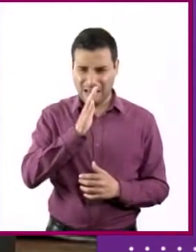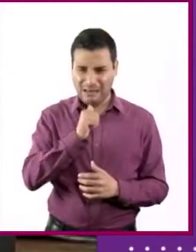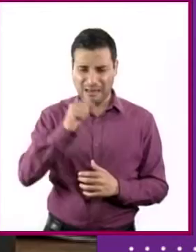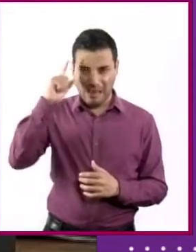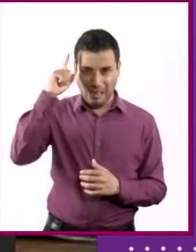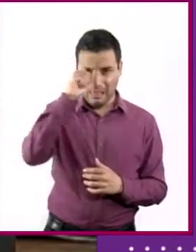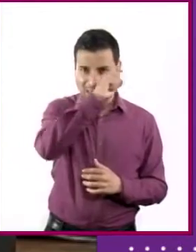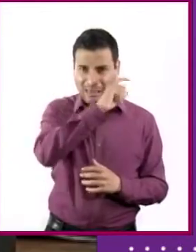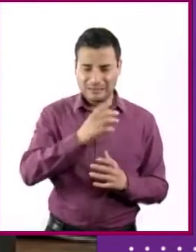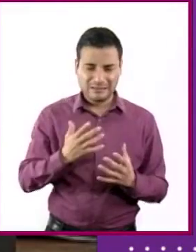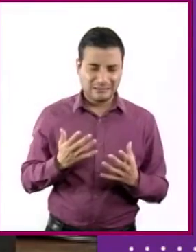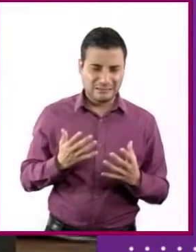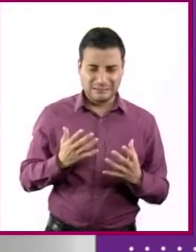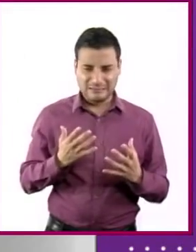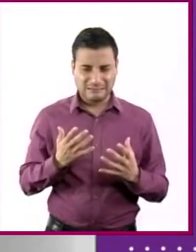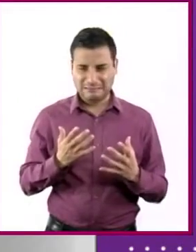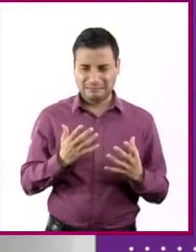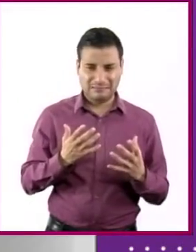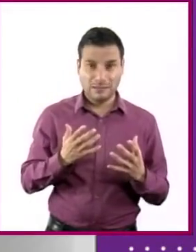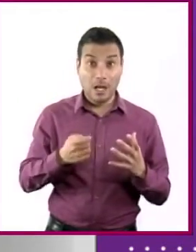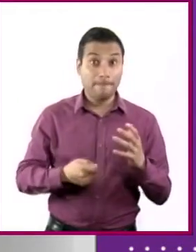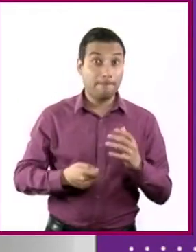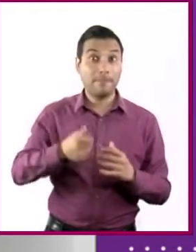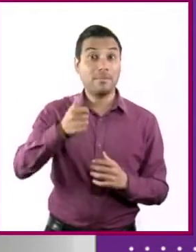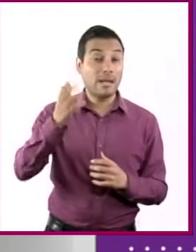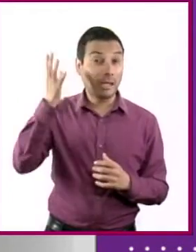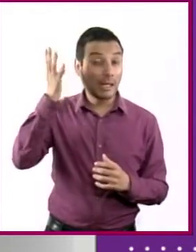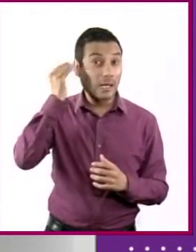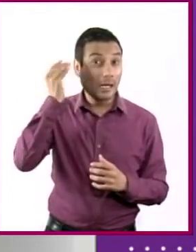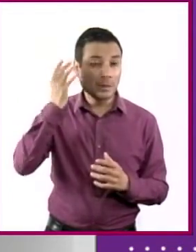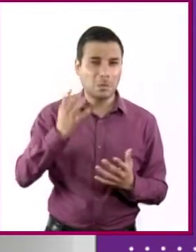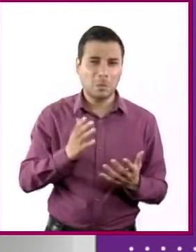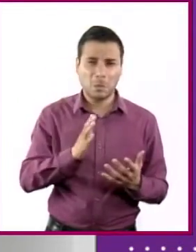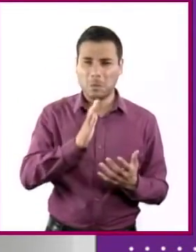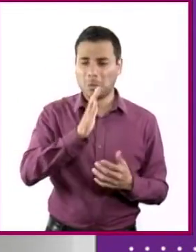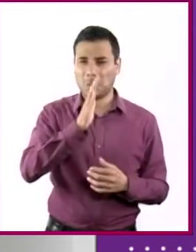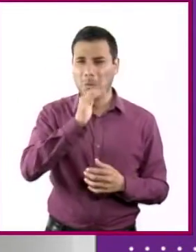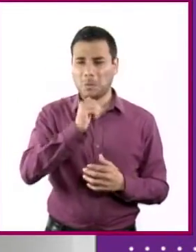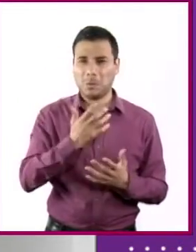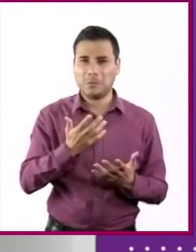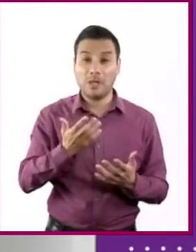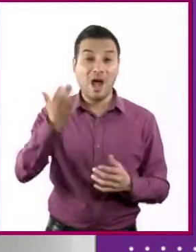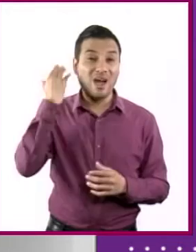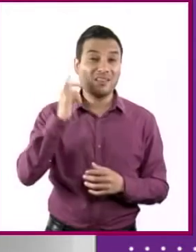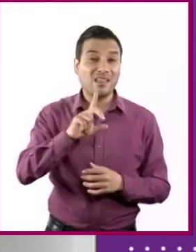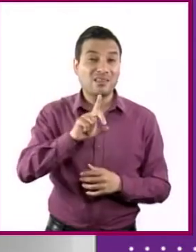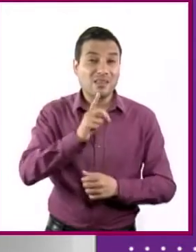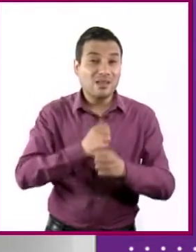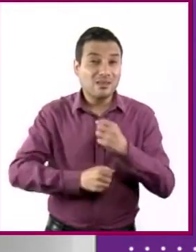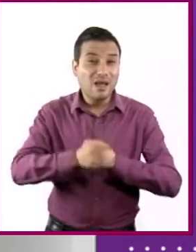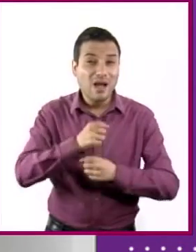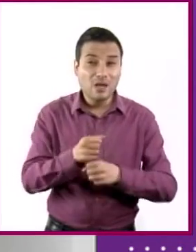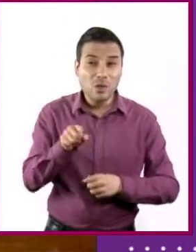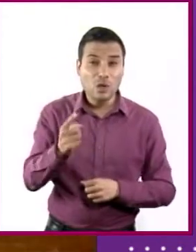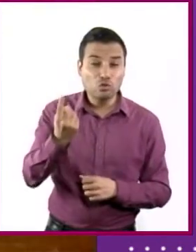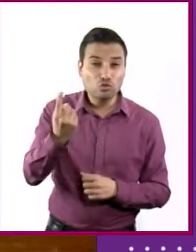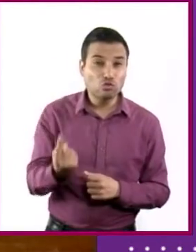when we had our first radio at home. That was almost 60 years ago! Antonio was still a